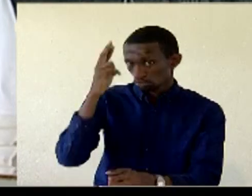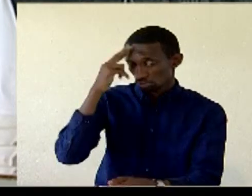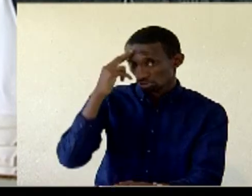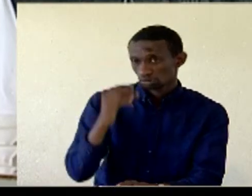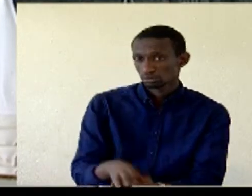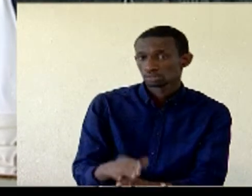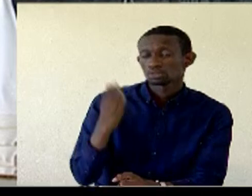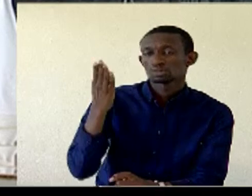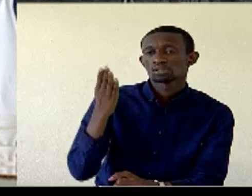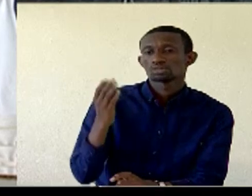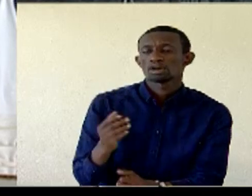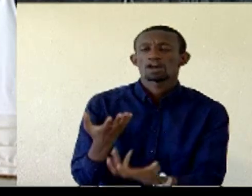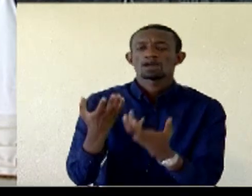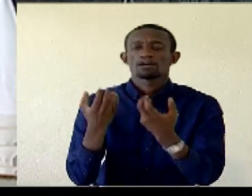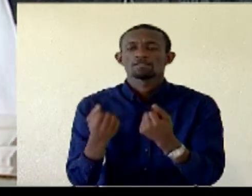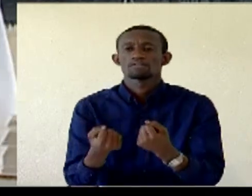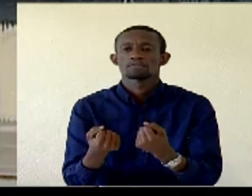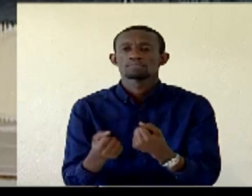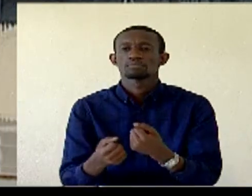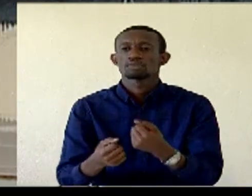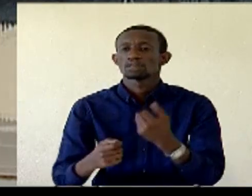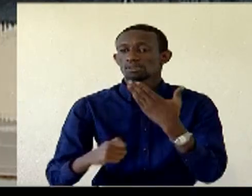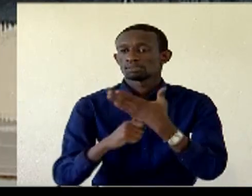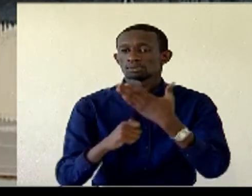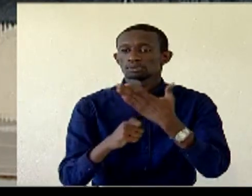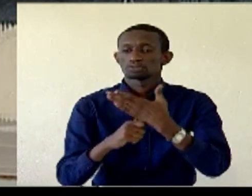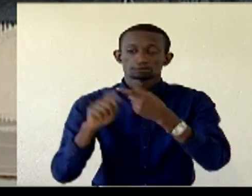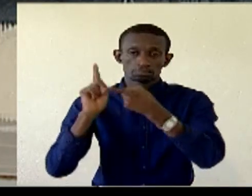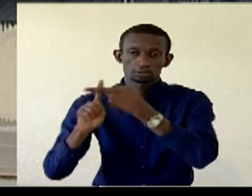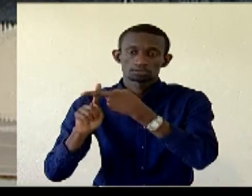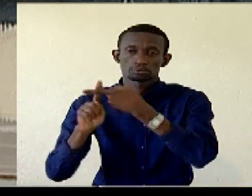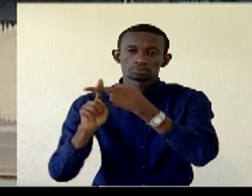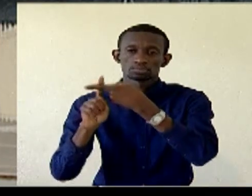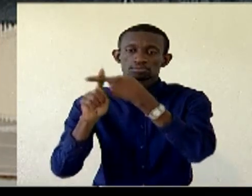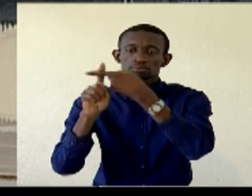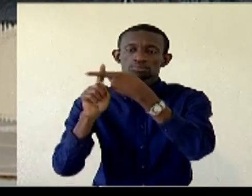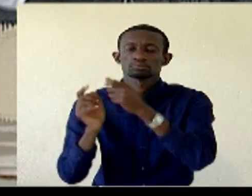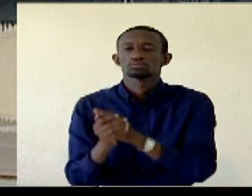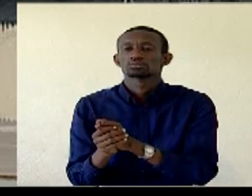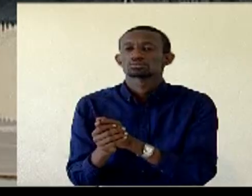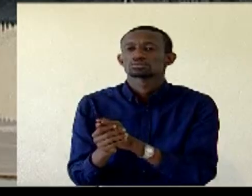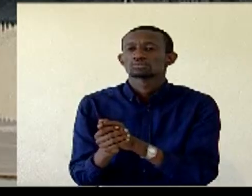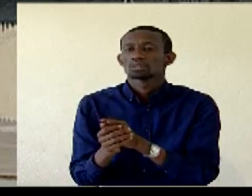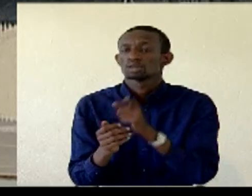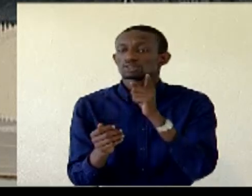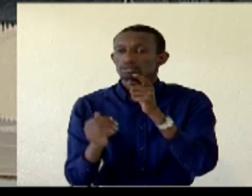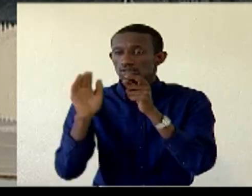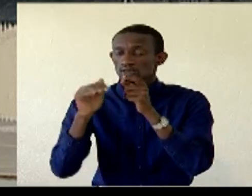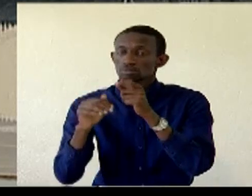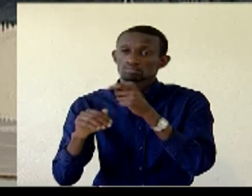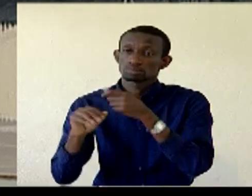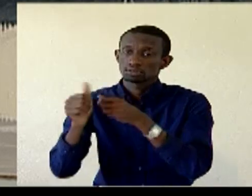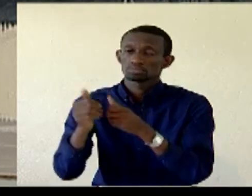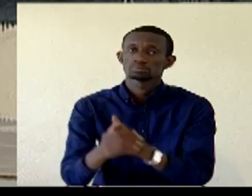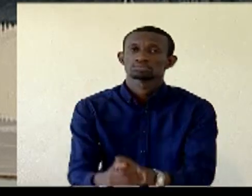this one still has a positive charge. And there is this one over here. So that